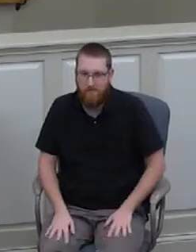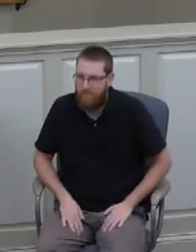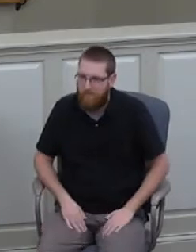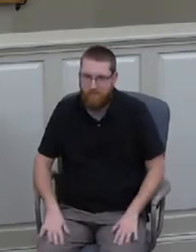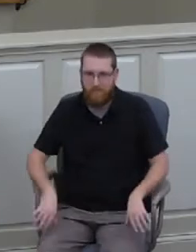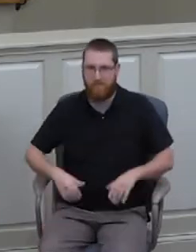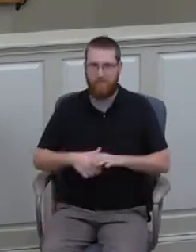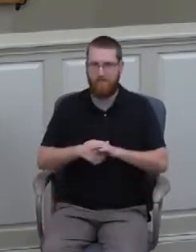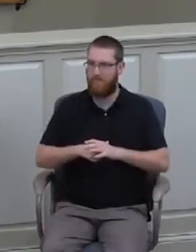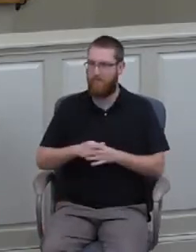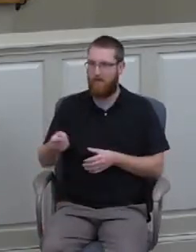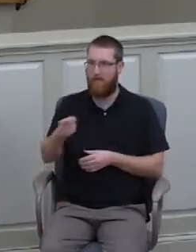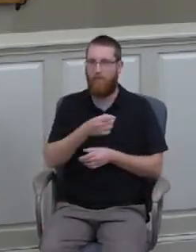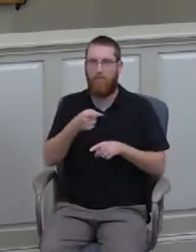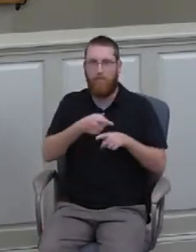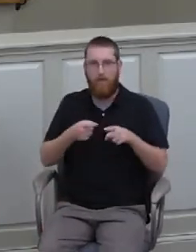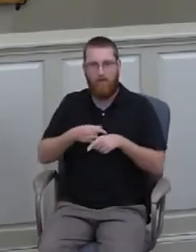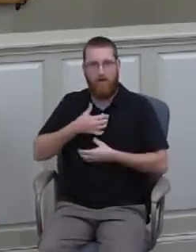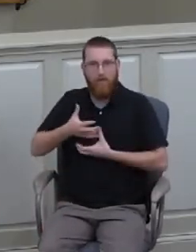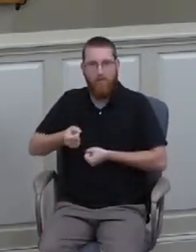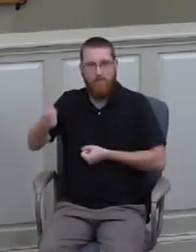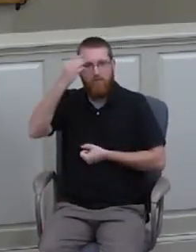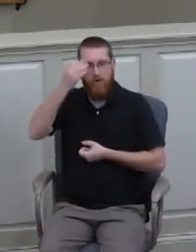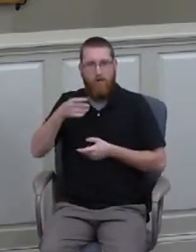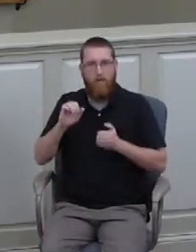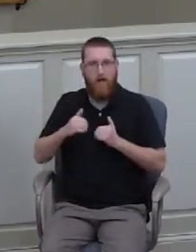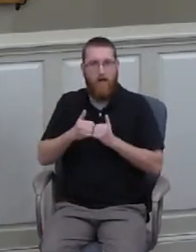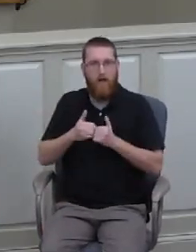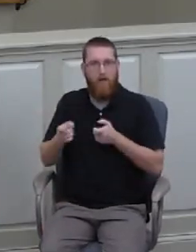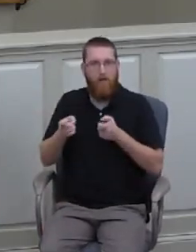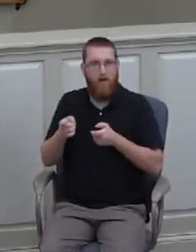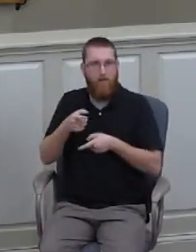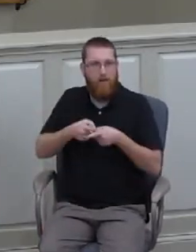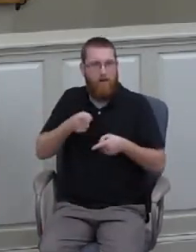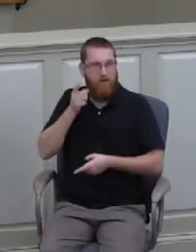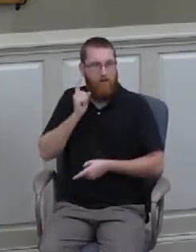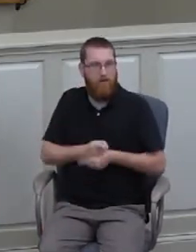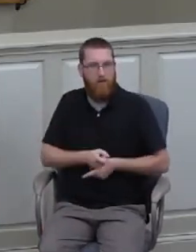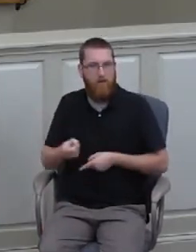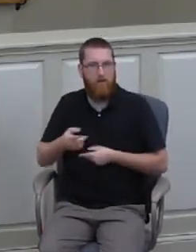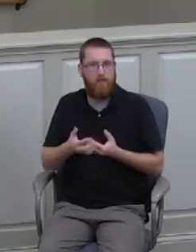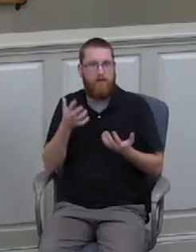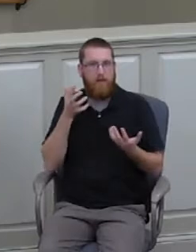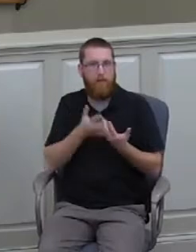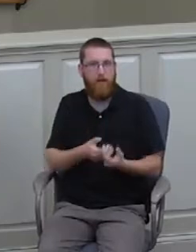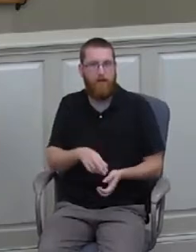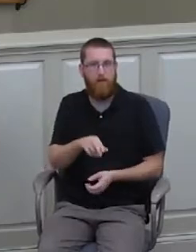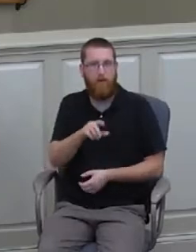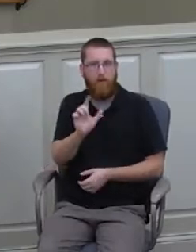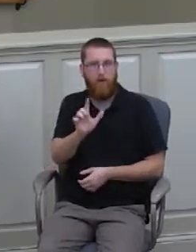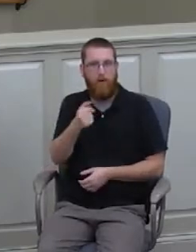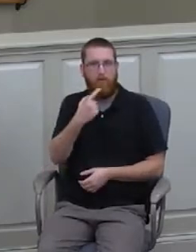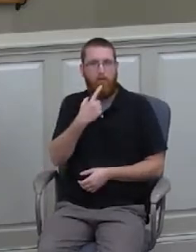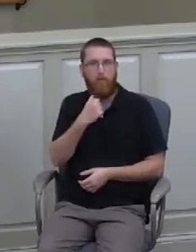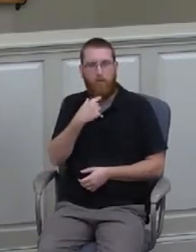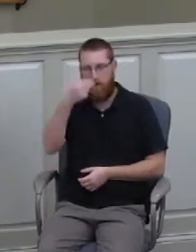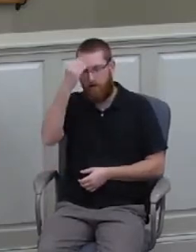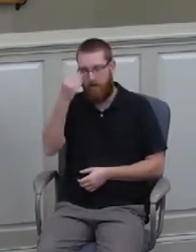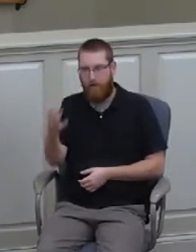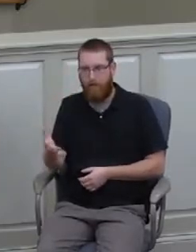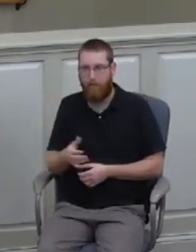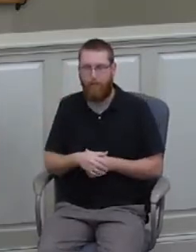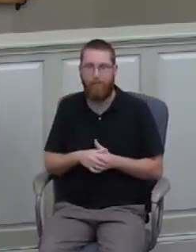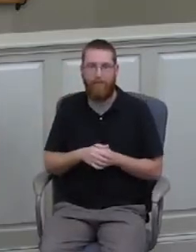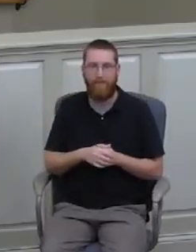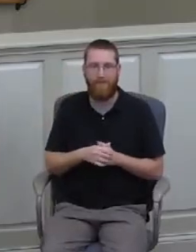And you get your knife, but I'm trusting you know how to handle it. And it matches, it's Louisville red, just letting you know.